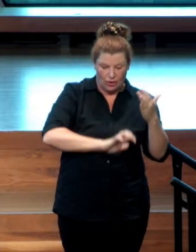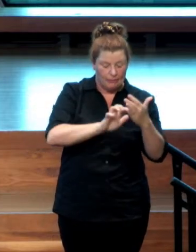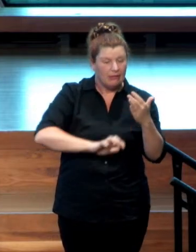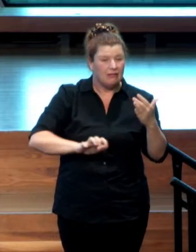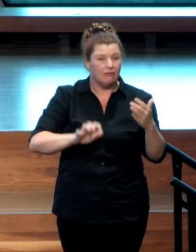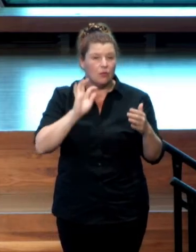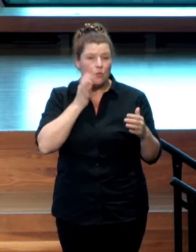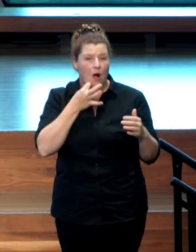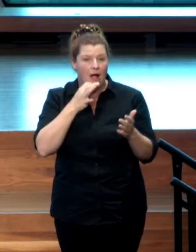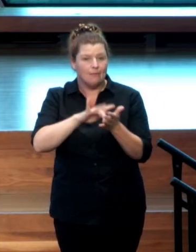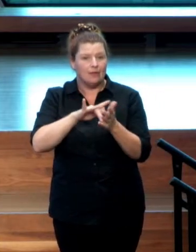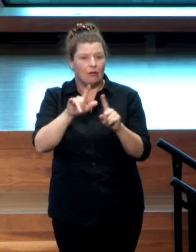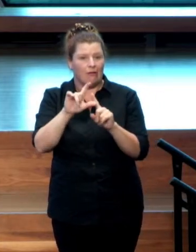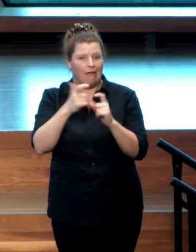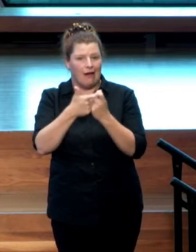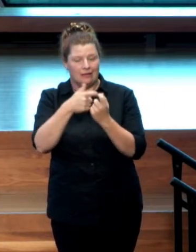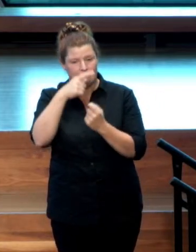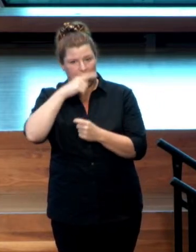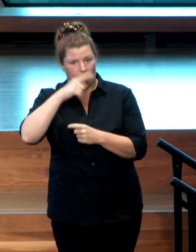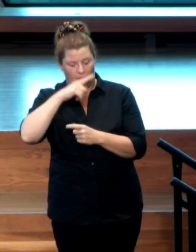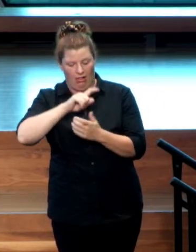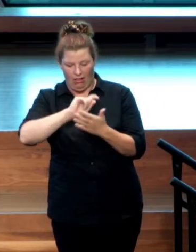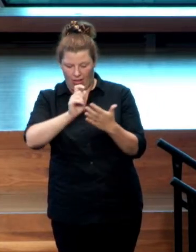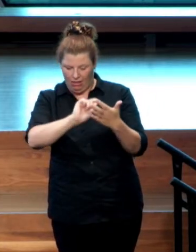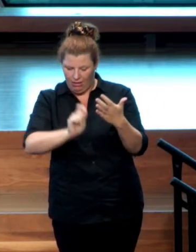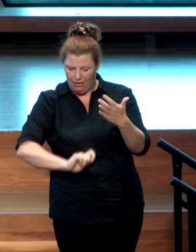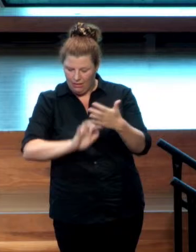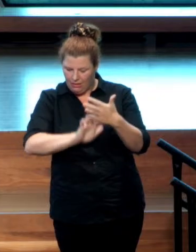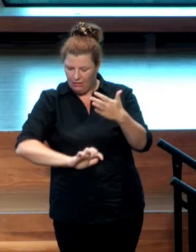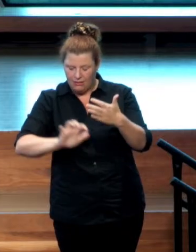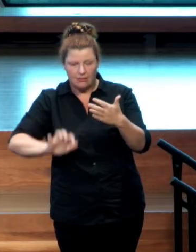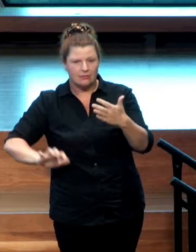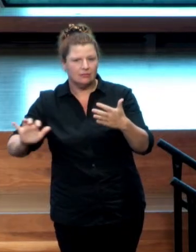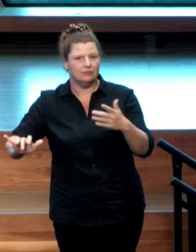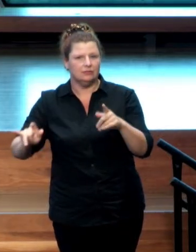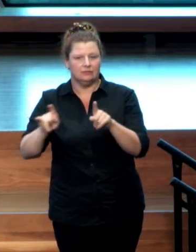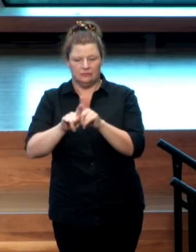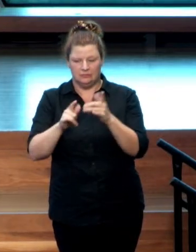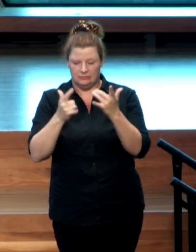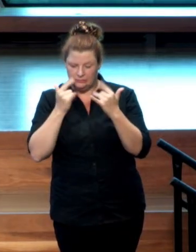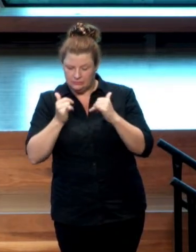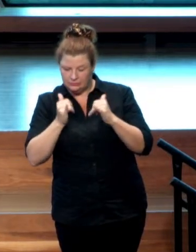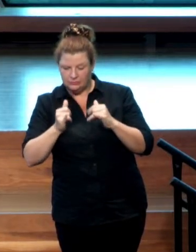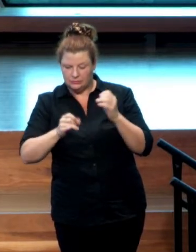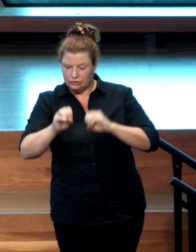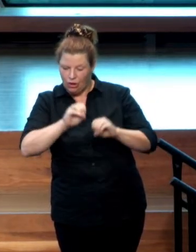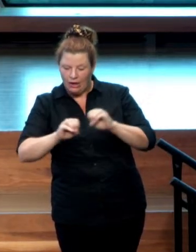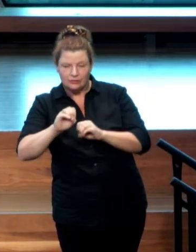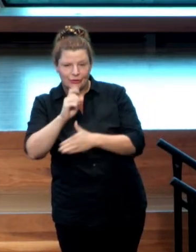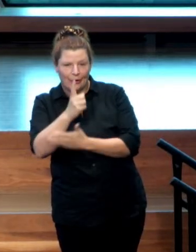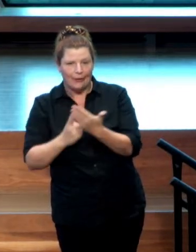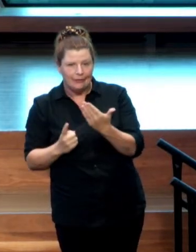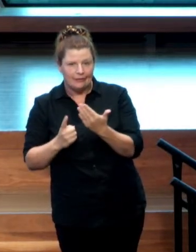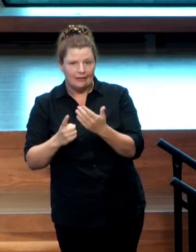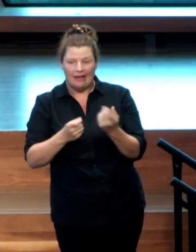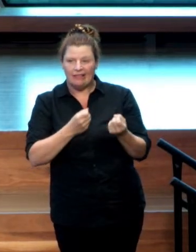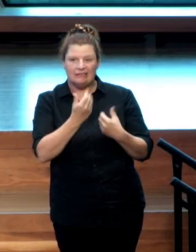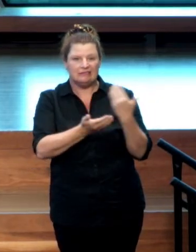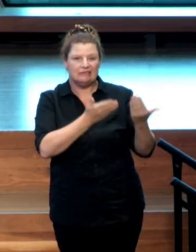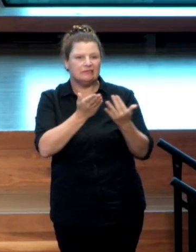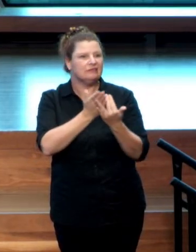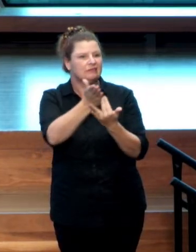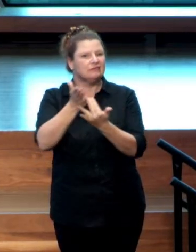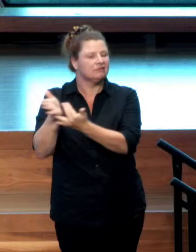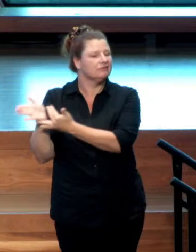by white middle-class men, and people were dissected, sent all around the world. And, part of this, it was a